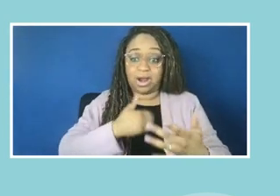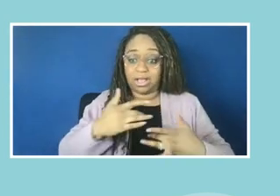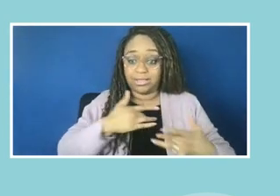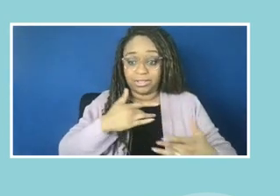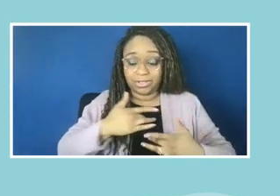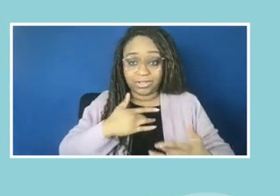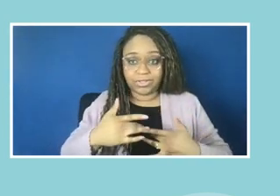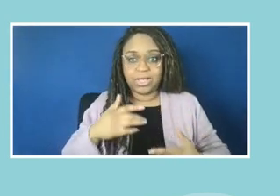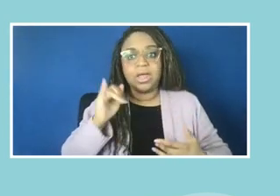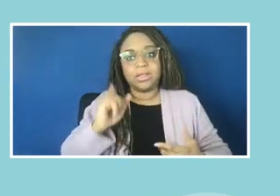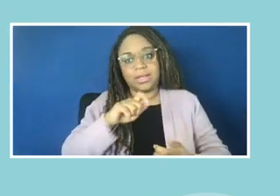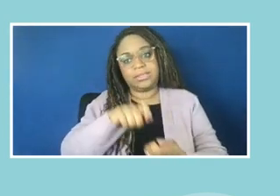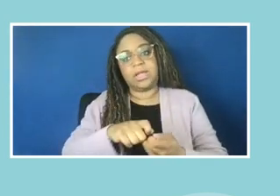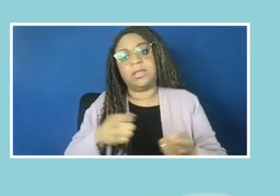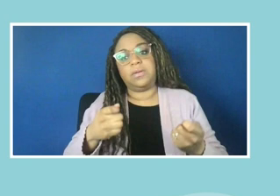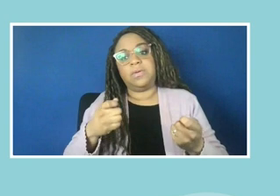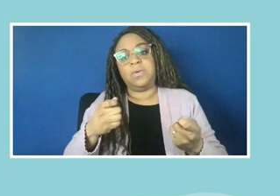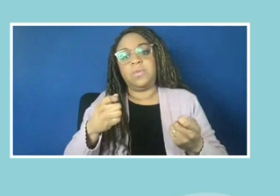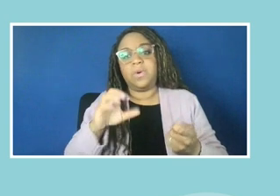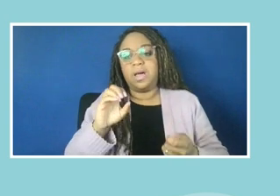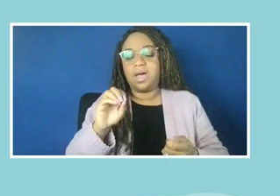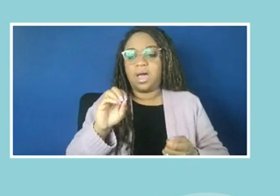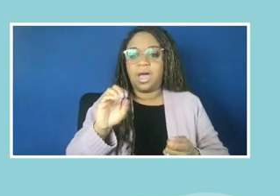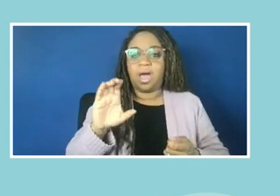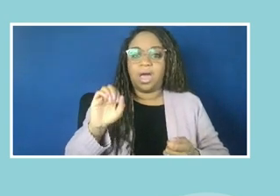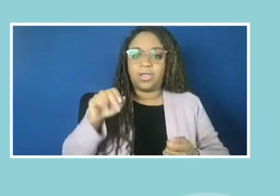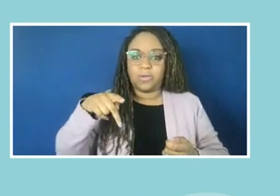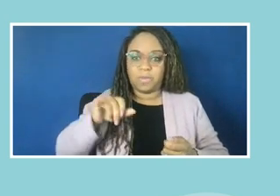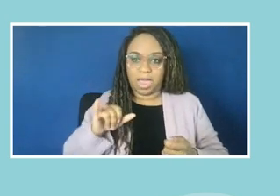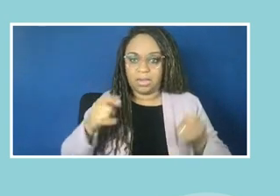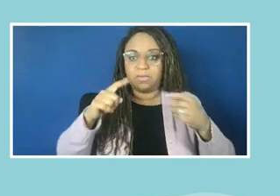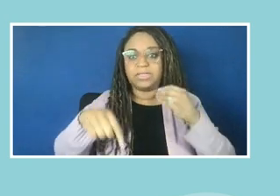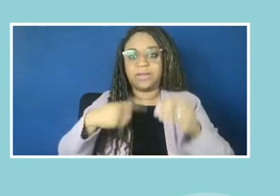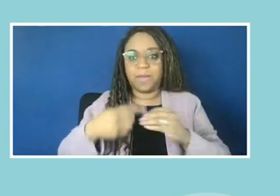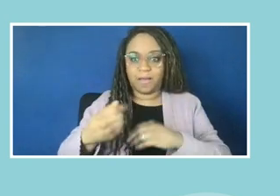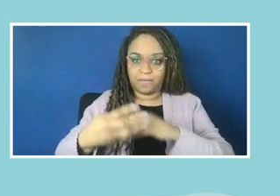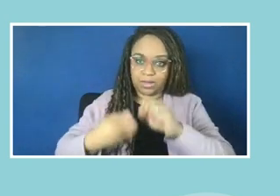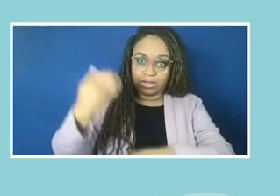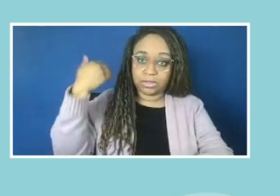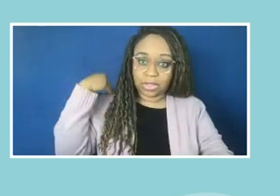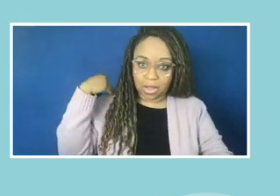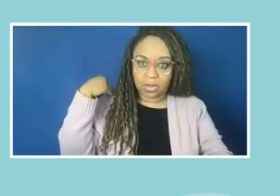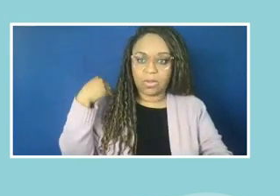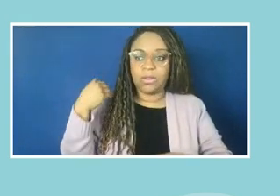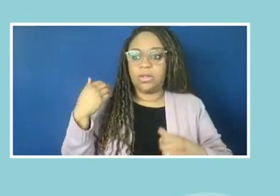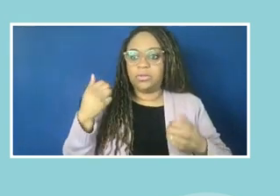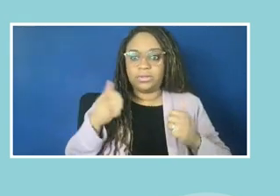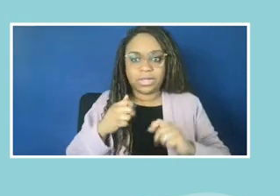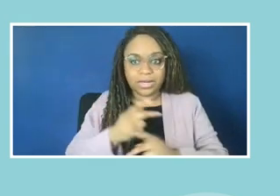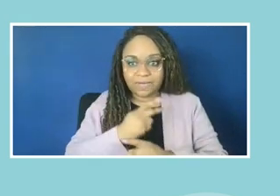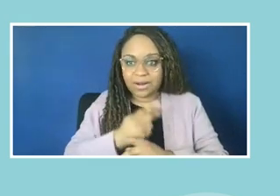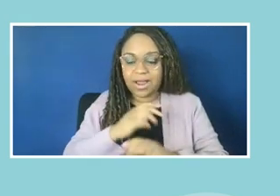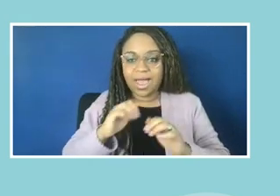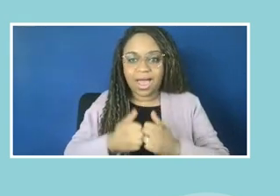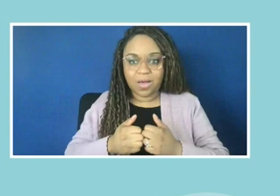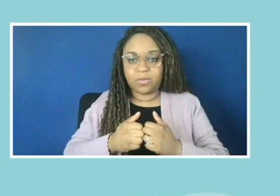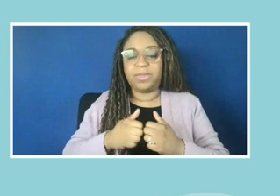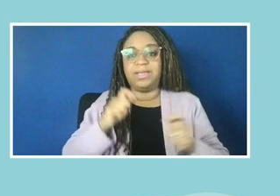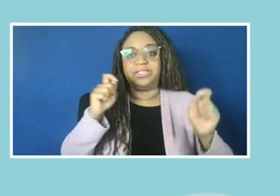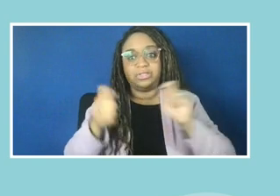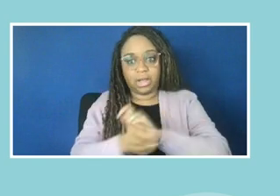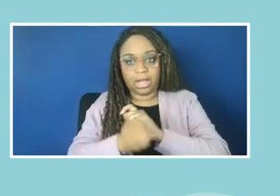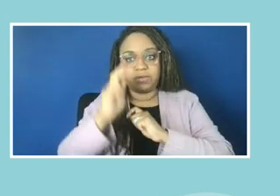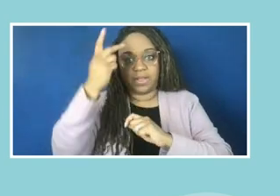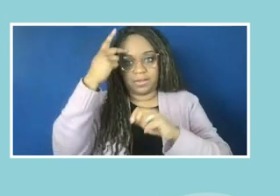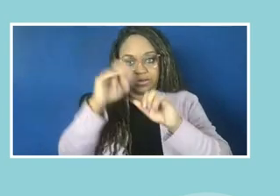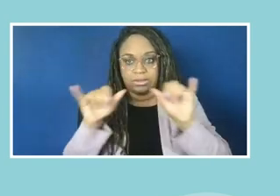to build up those institutions and those alternatives to a corrupt political system. So if we could do it 10 years ago, and